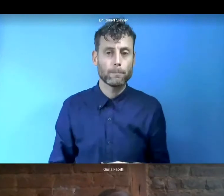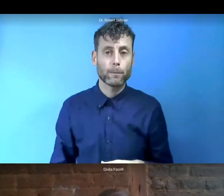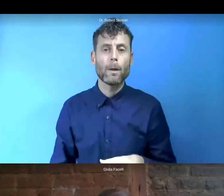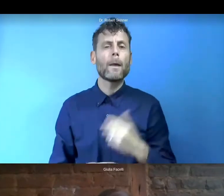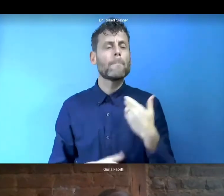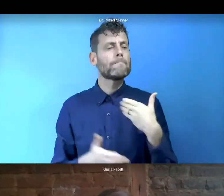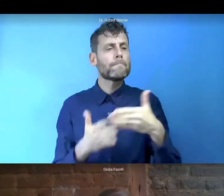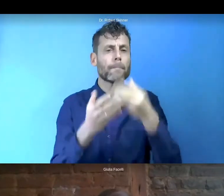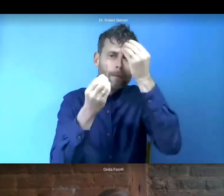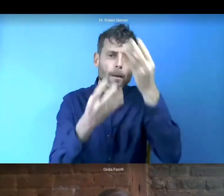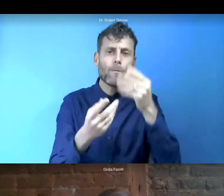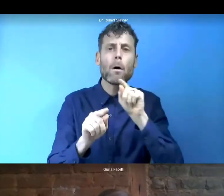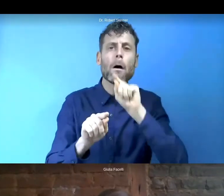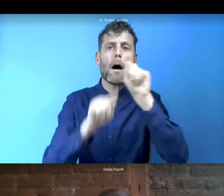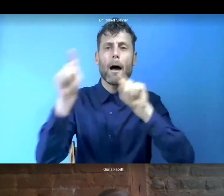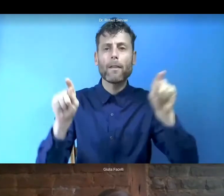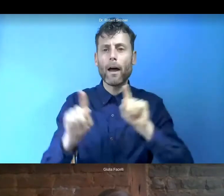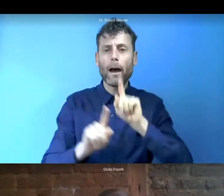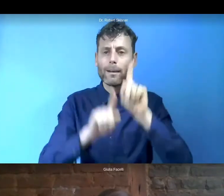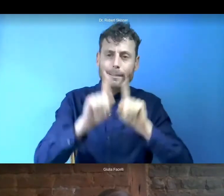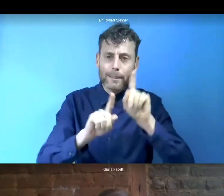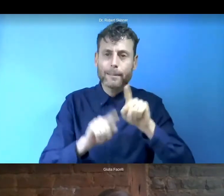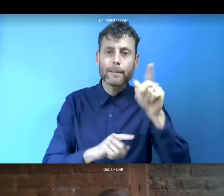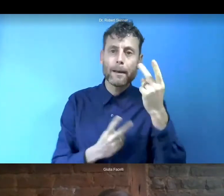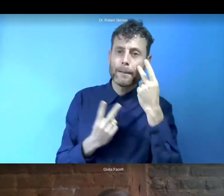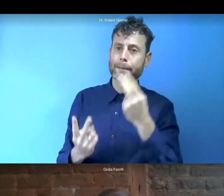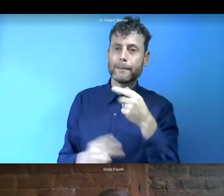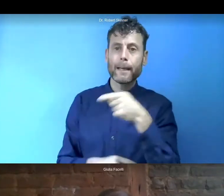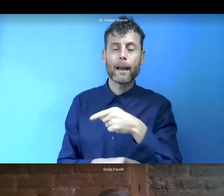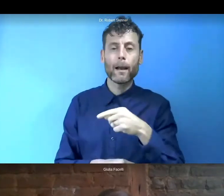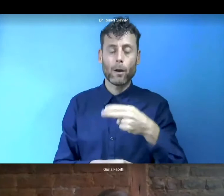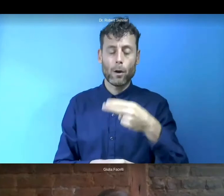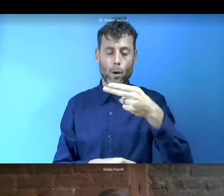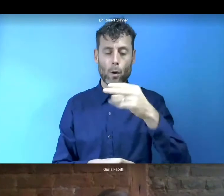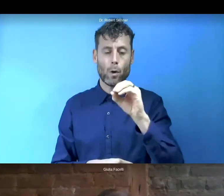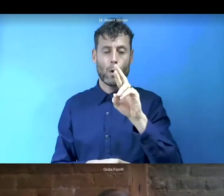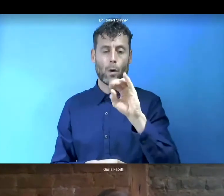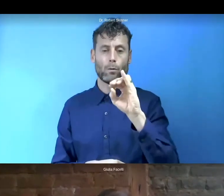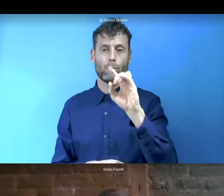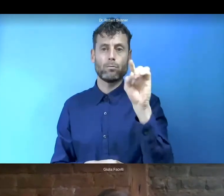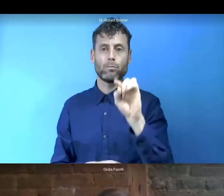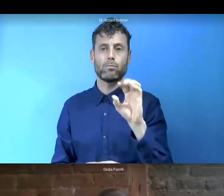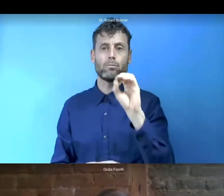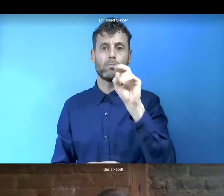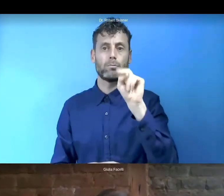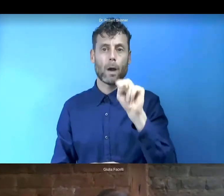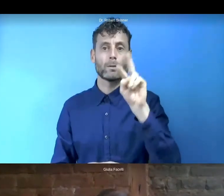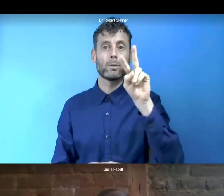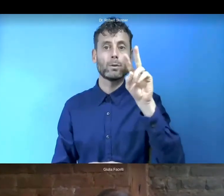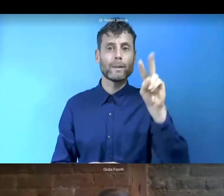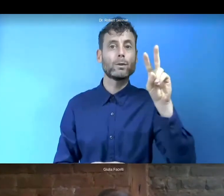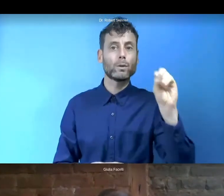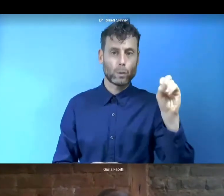cities. So besides Cordis, you can have a look at the Horizon 2020 dashboard where you can see the details and the statistics